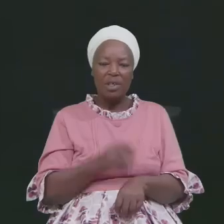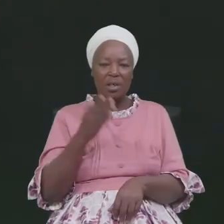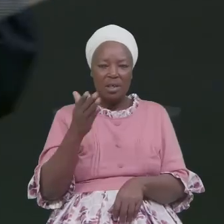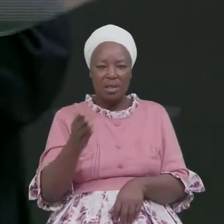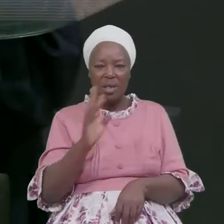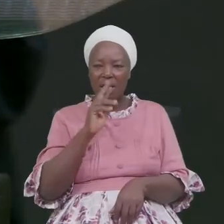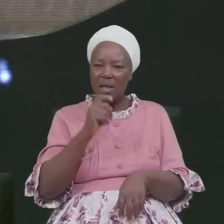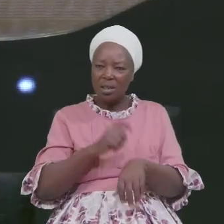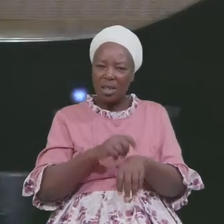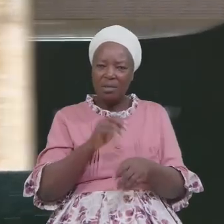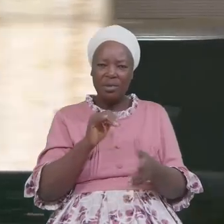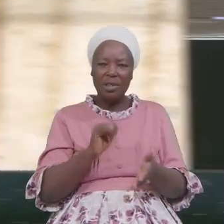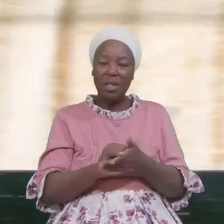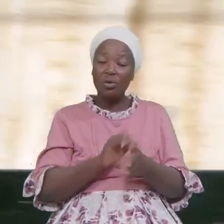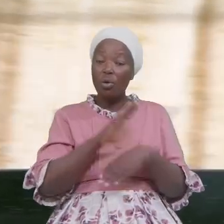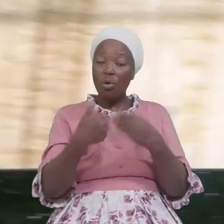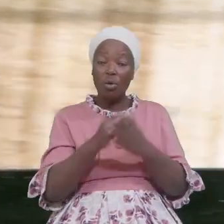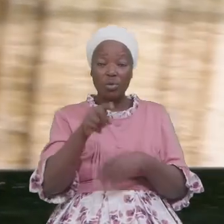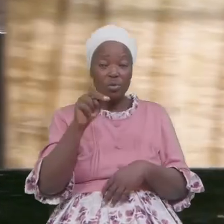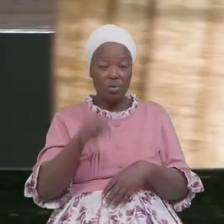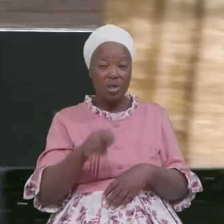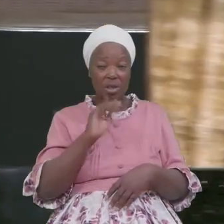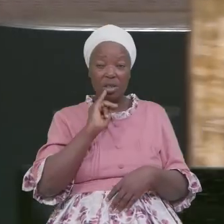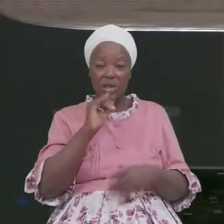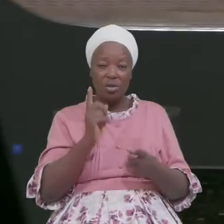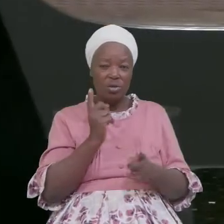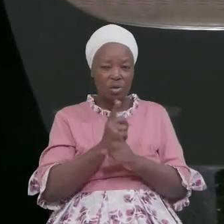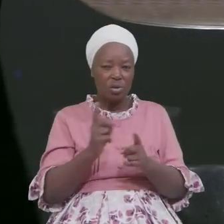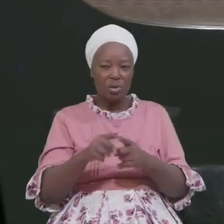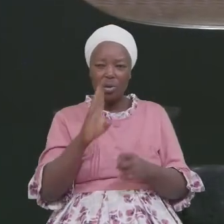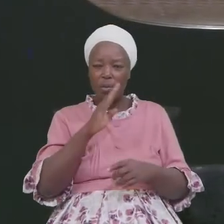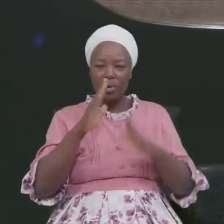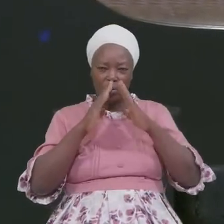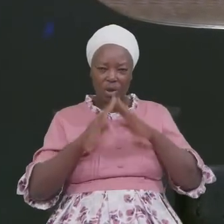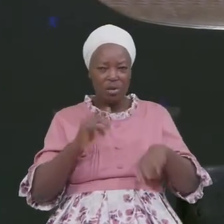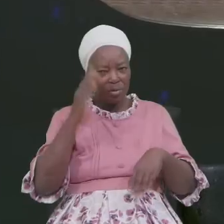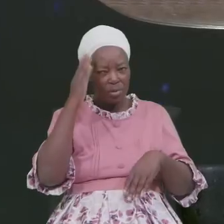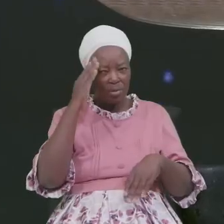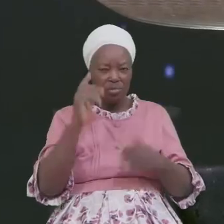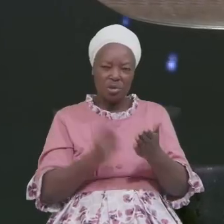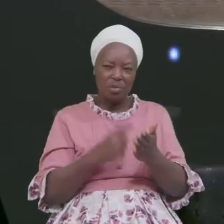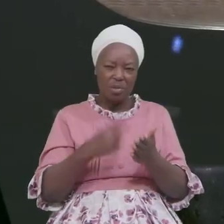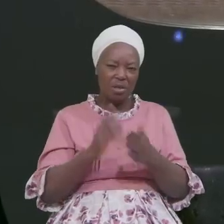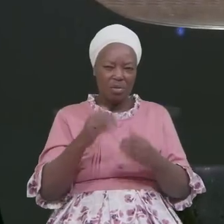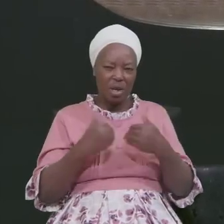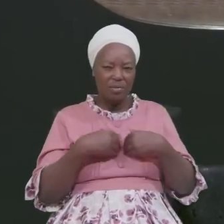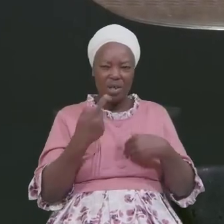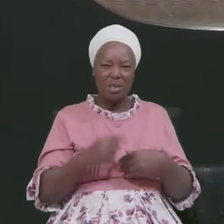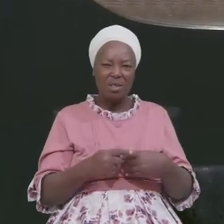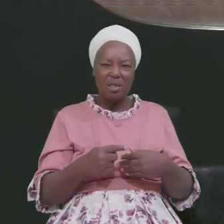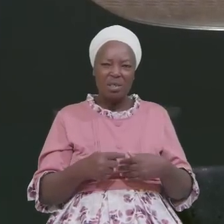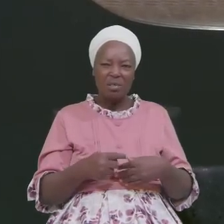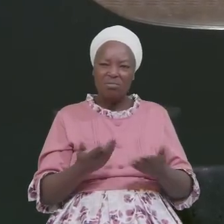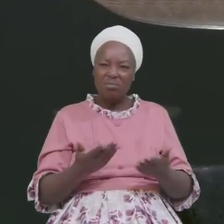times all we need is to be quiet. You know, sometimes if you have any burden, the more you